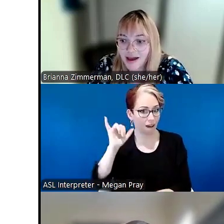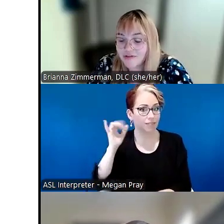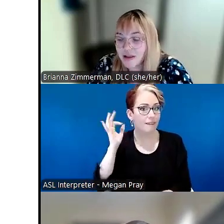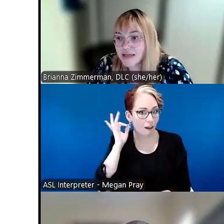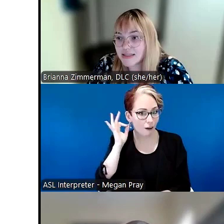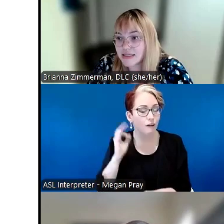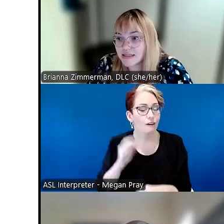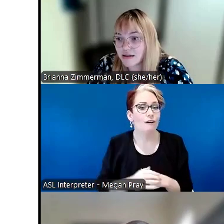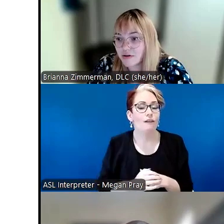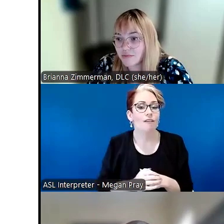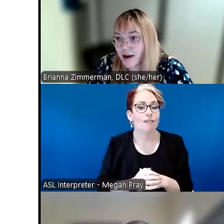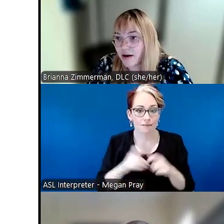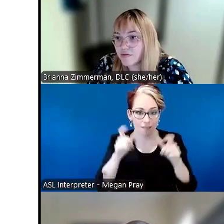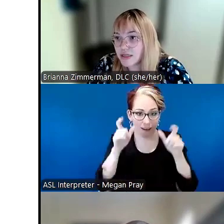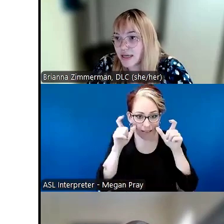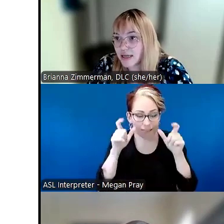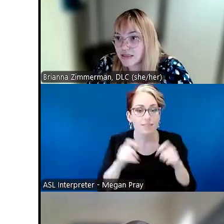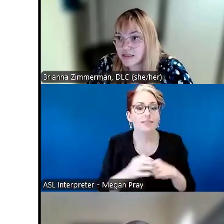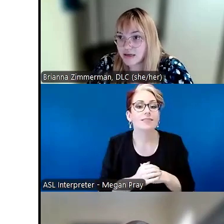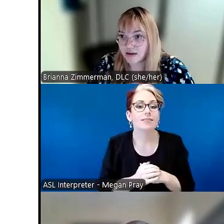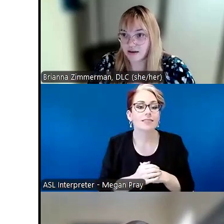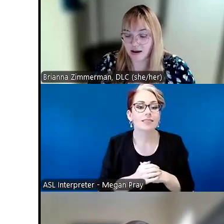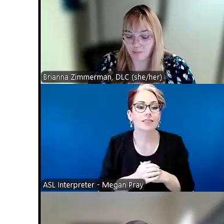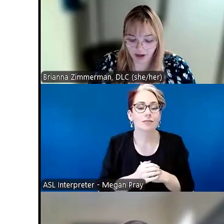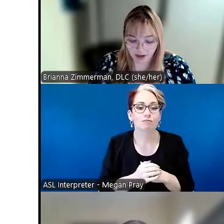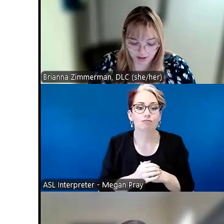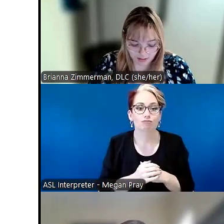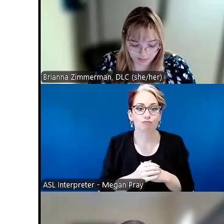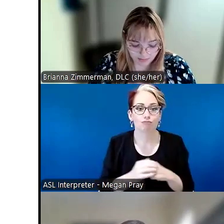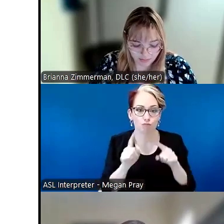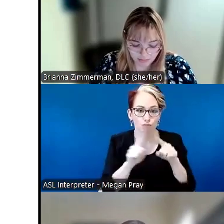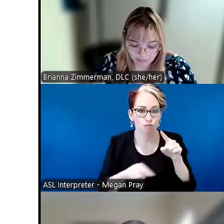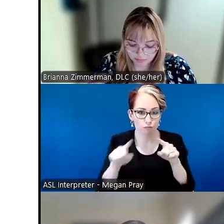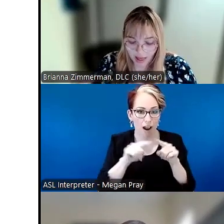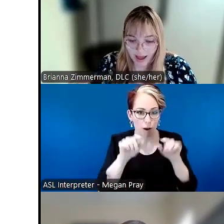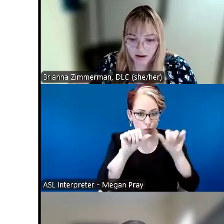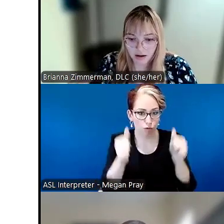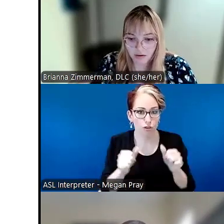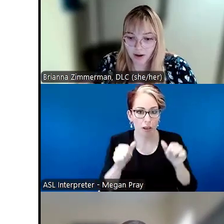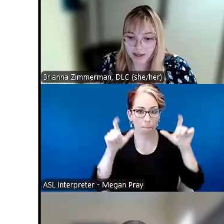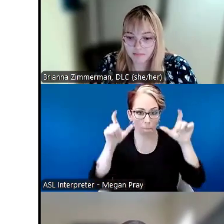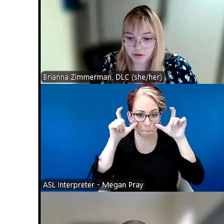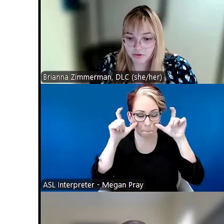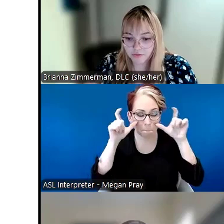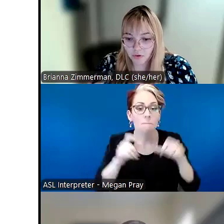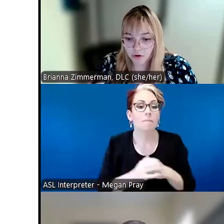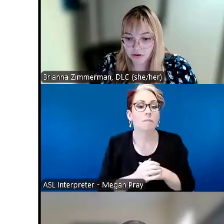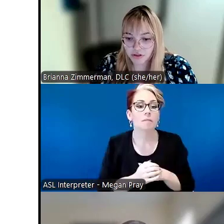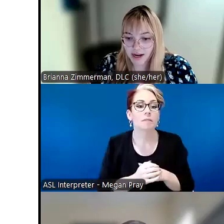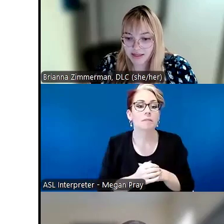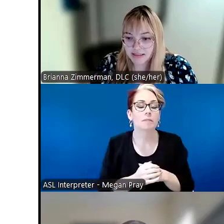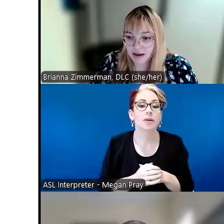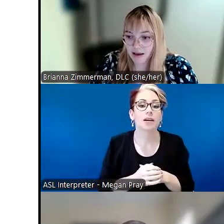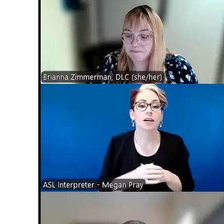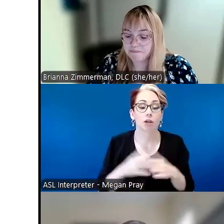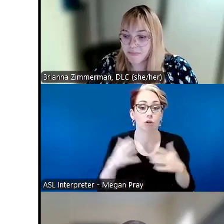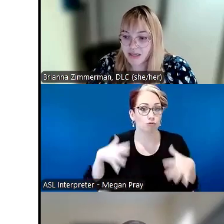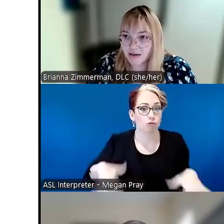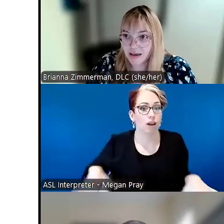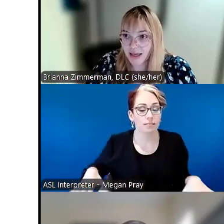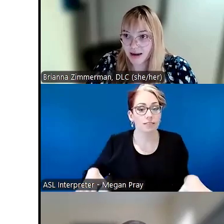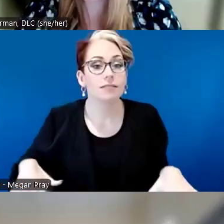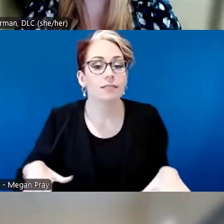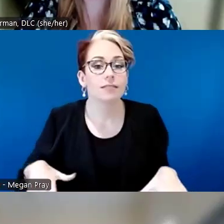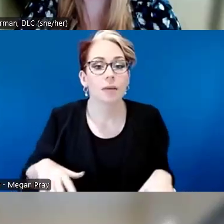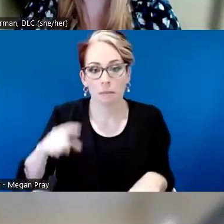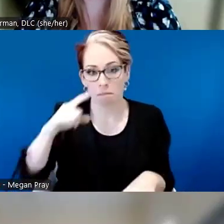I have glasses that are round, and I'm wearing a black, white, and blue floral dress.